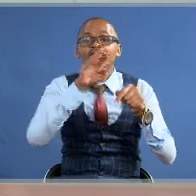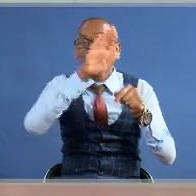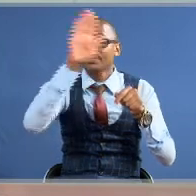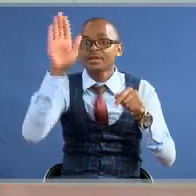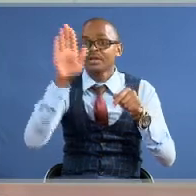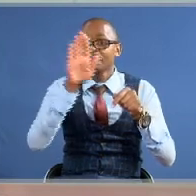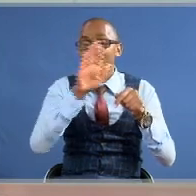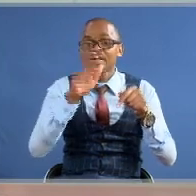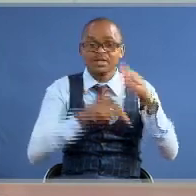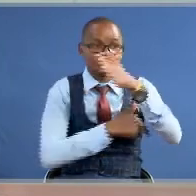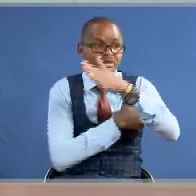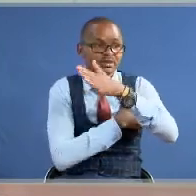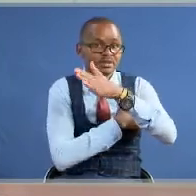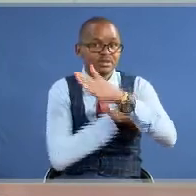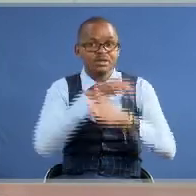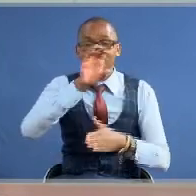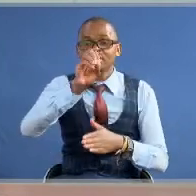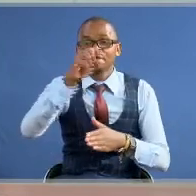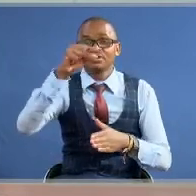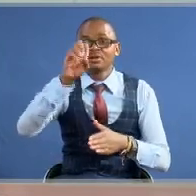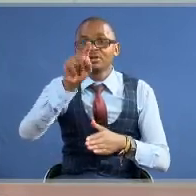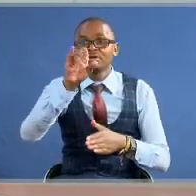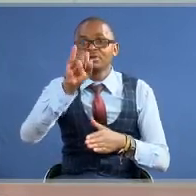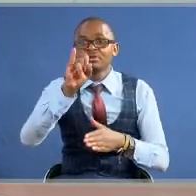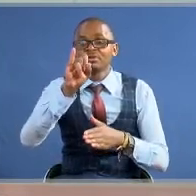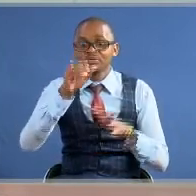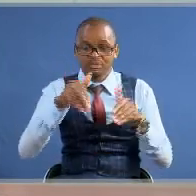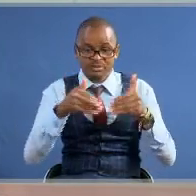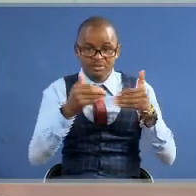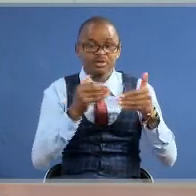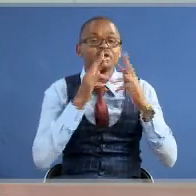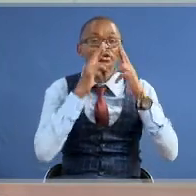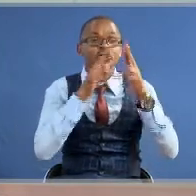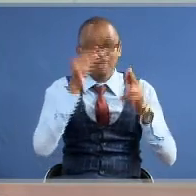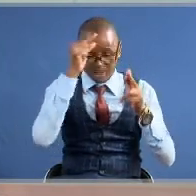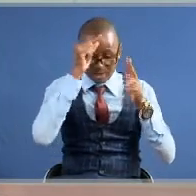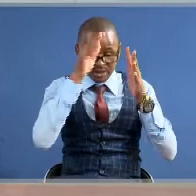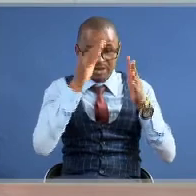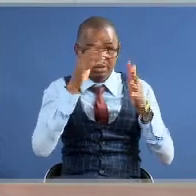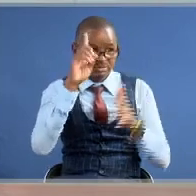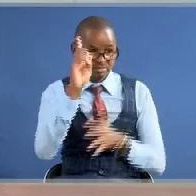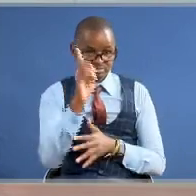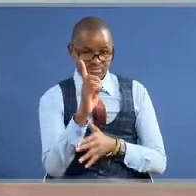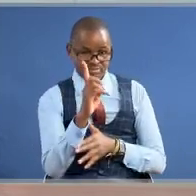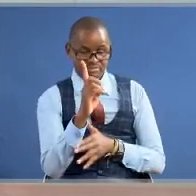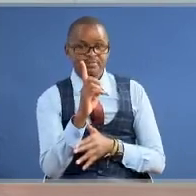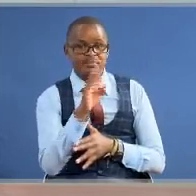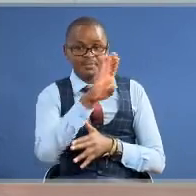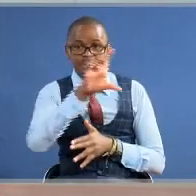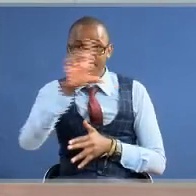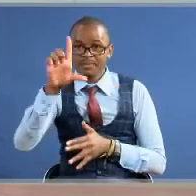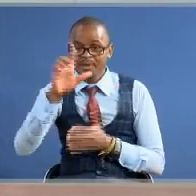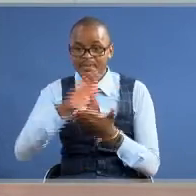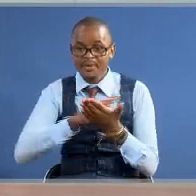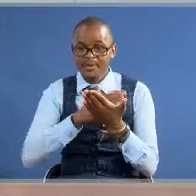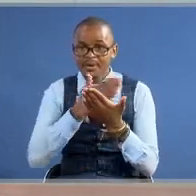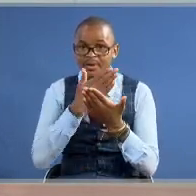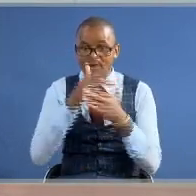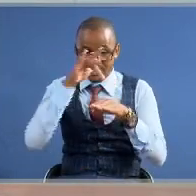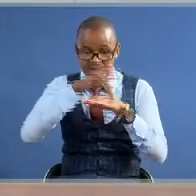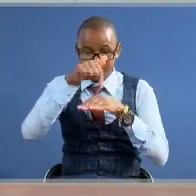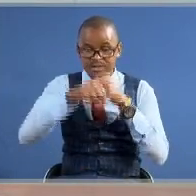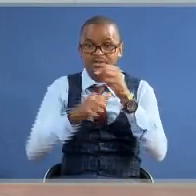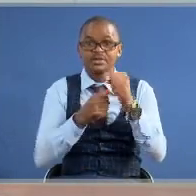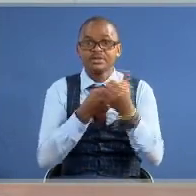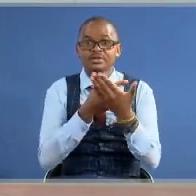Chief Magistrate Douglas Ogoti wheeled his ruling on Nairobi Governor Mike Sonko's bail application early this